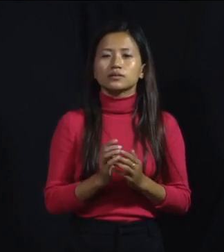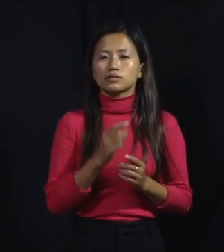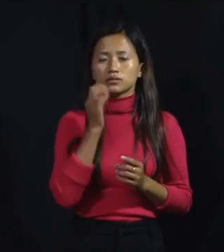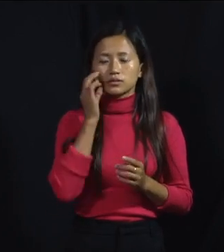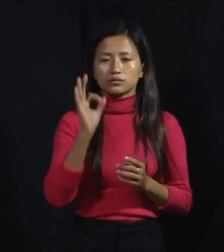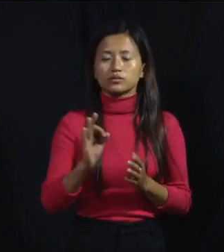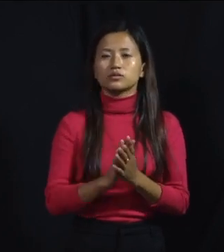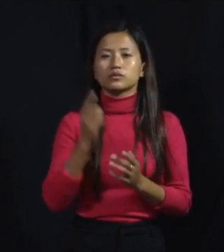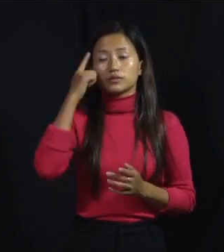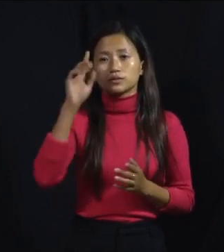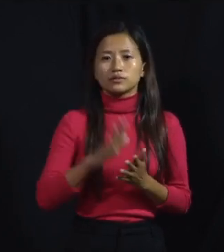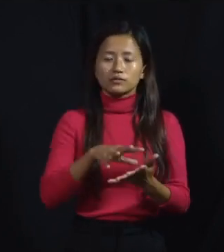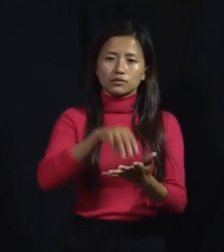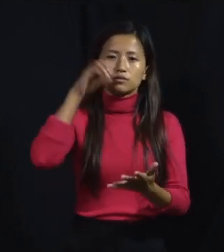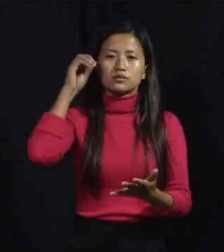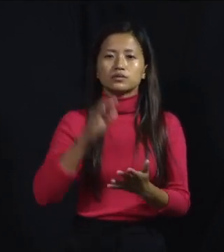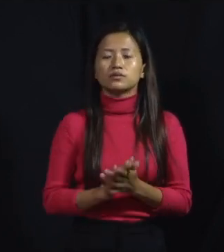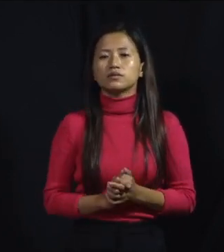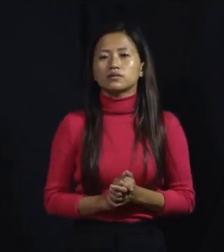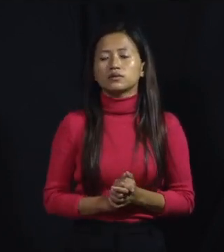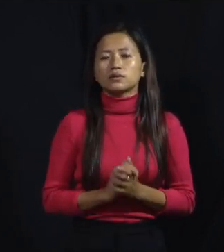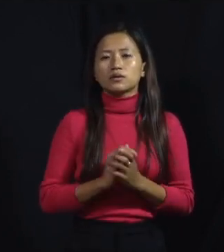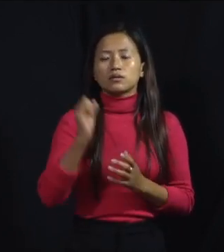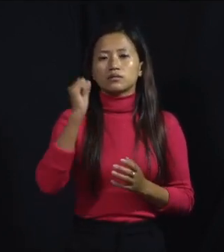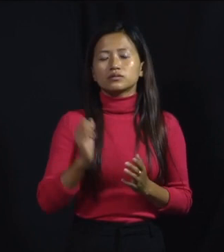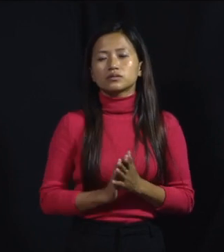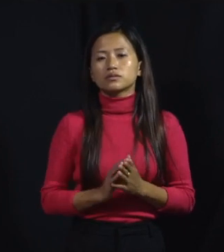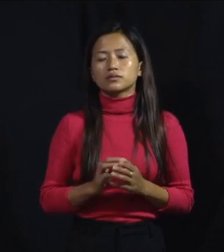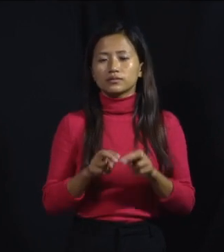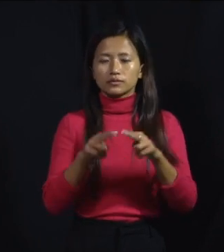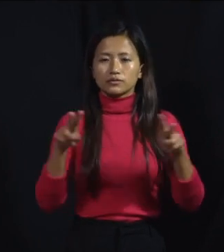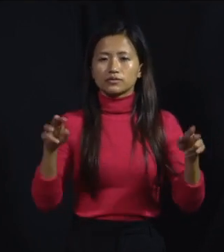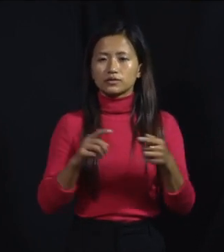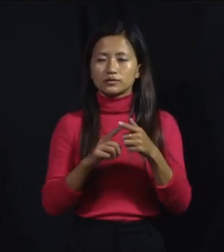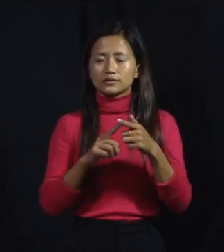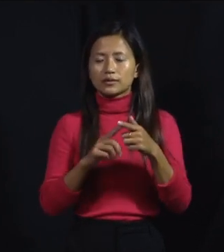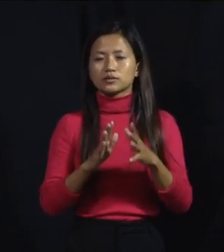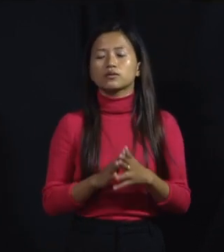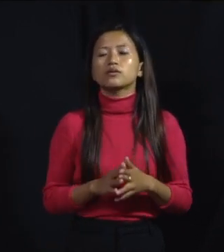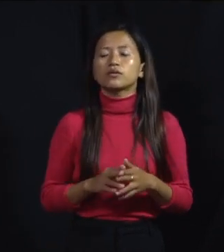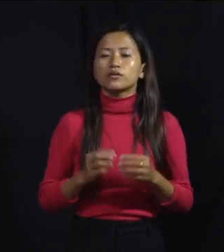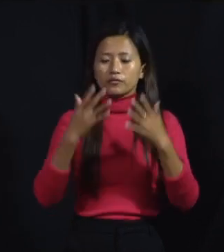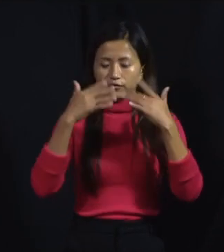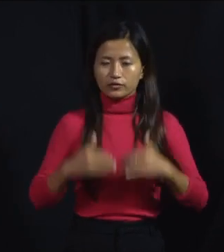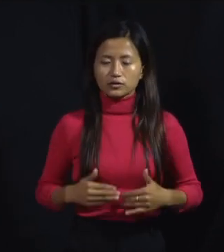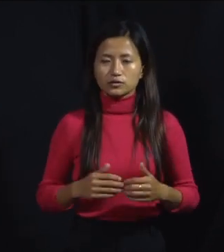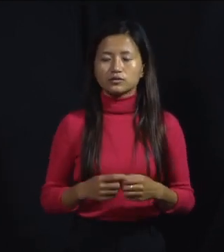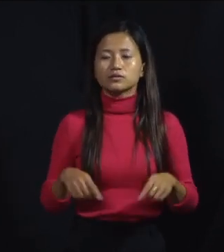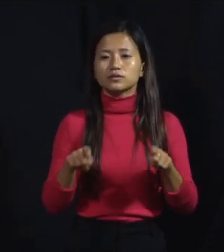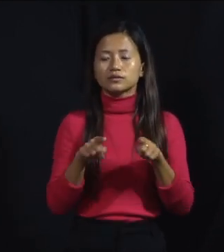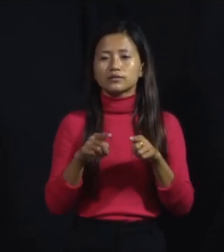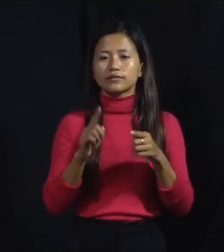is important for learning. And then we also understood the different types of learning, like physical